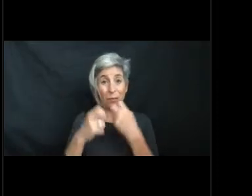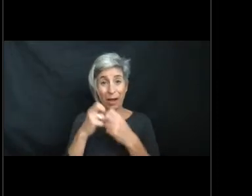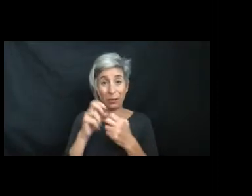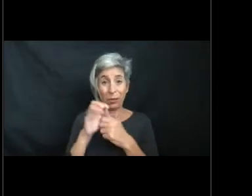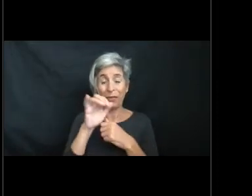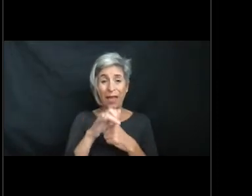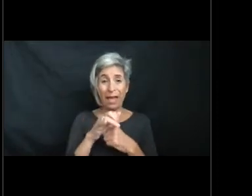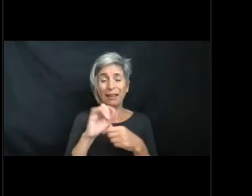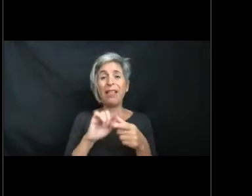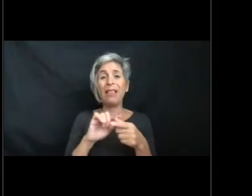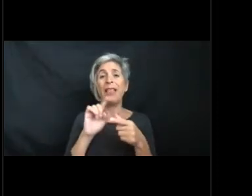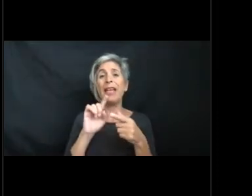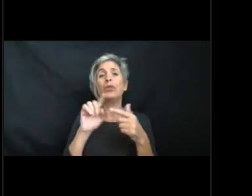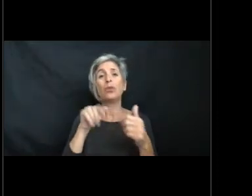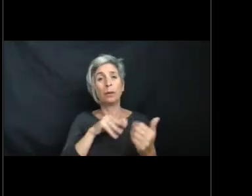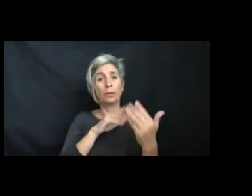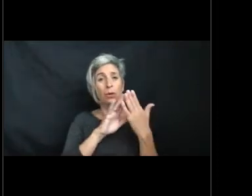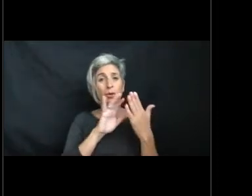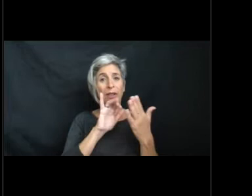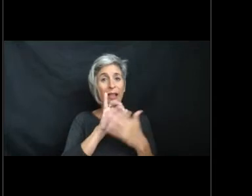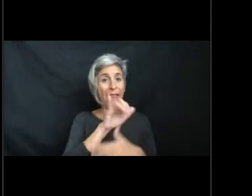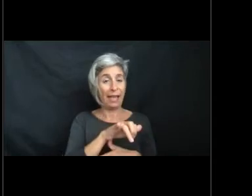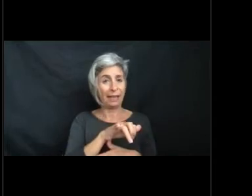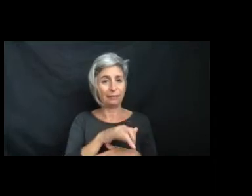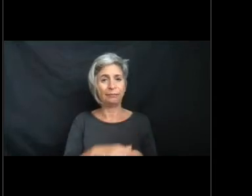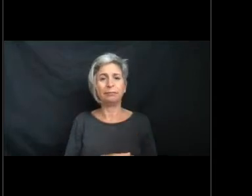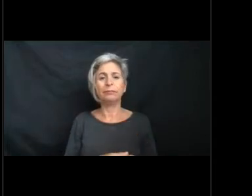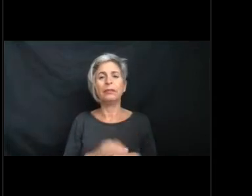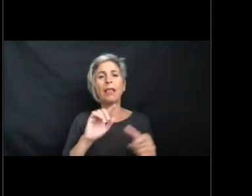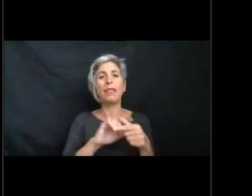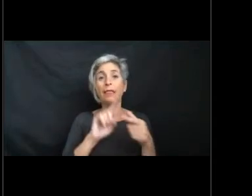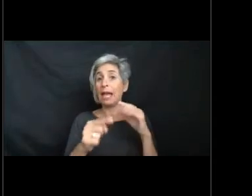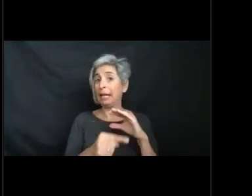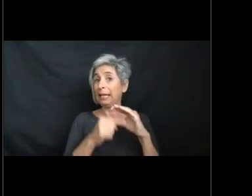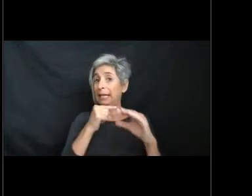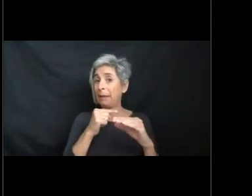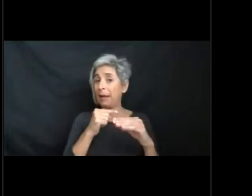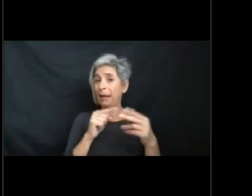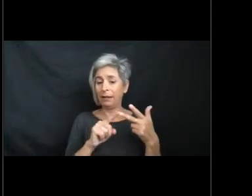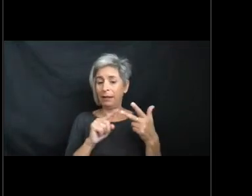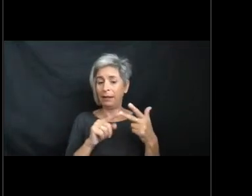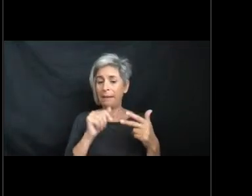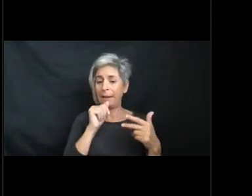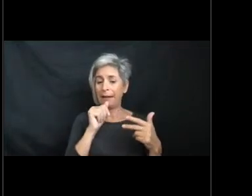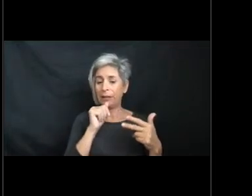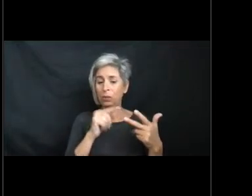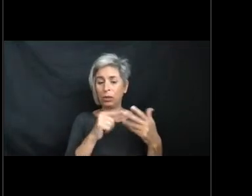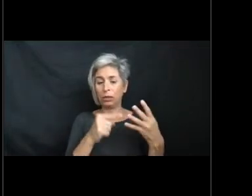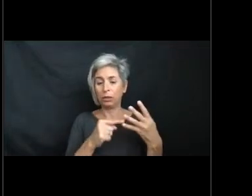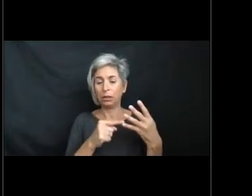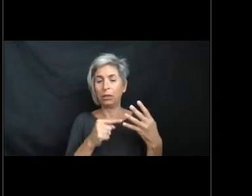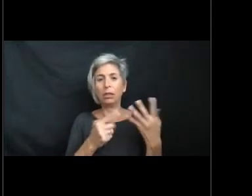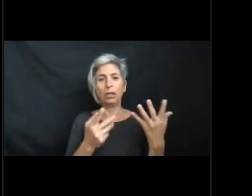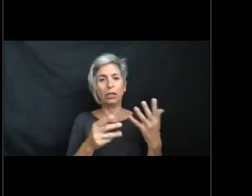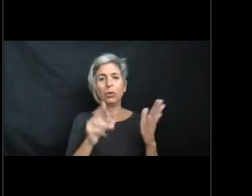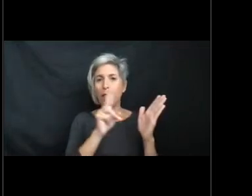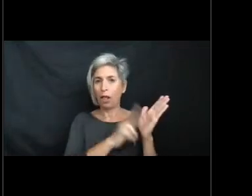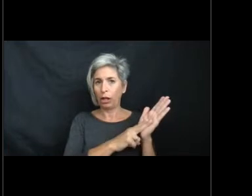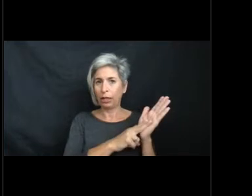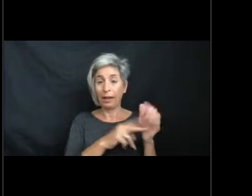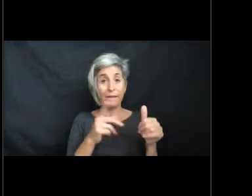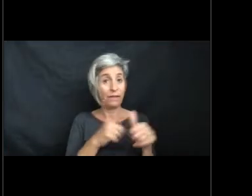one way to approach that. So from here, you have your email, you enter in your password, you can go ahead and log in. When it's your first